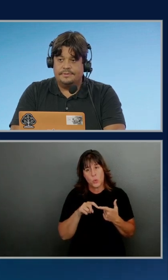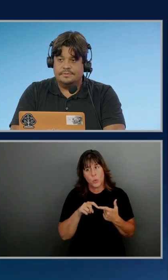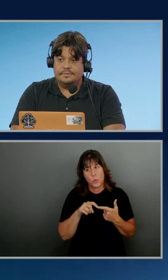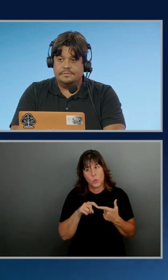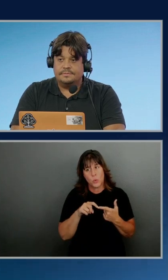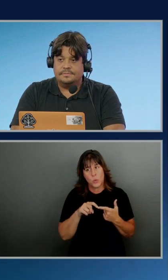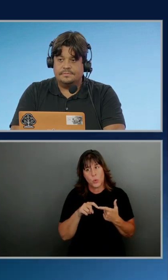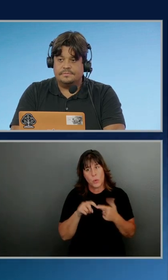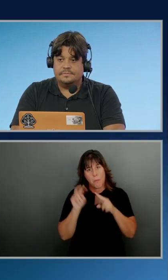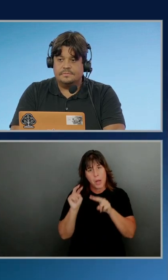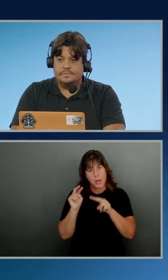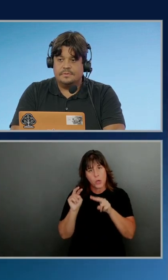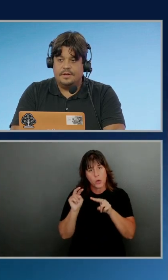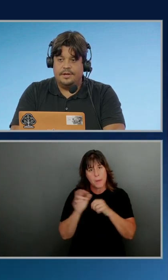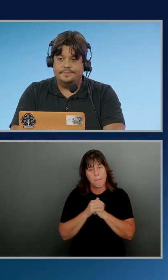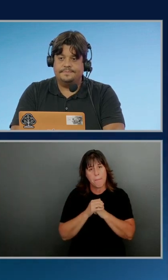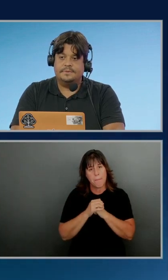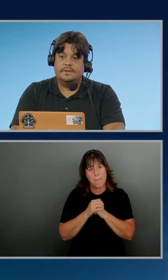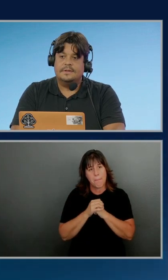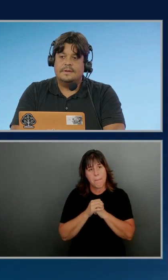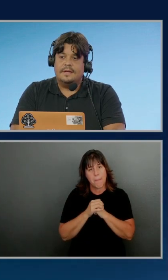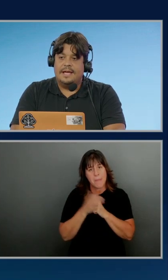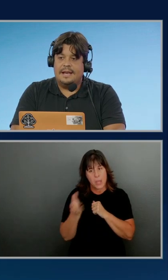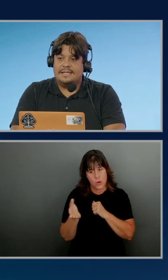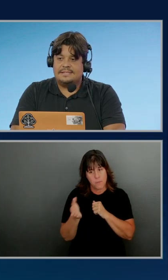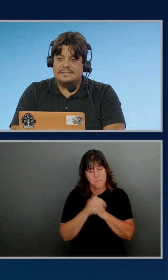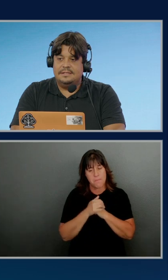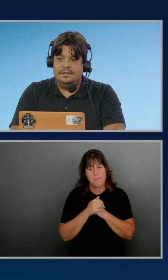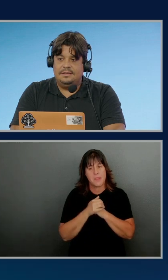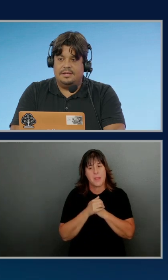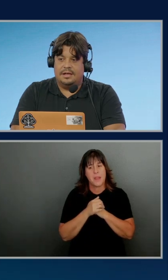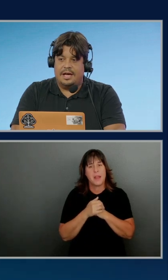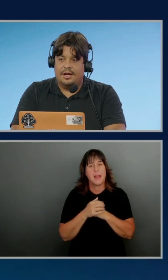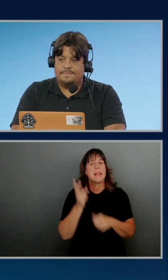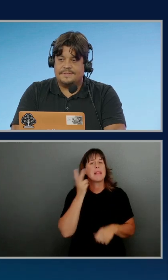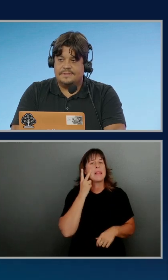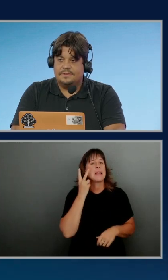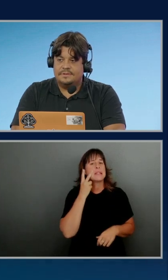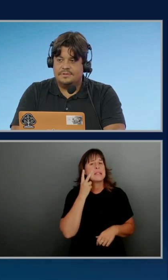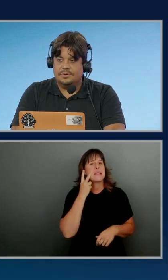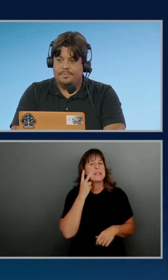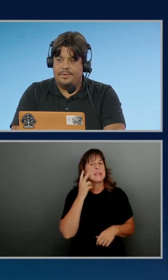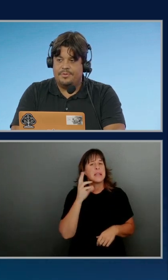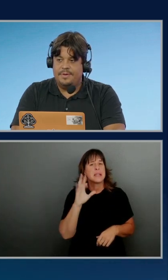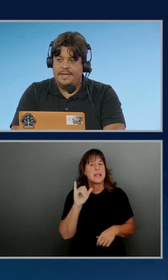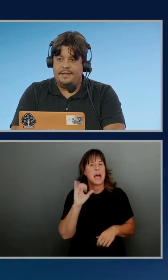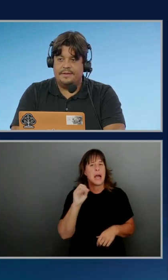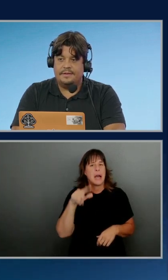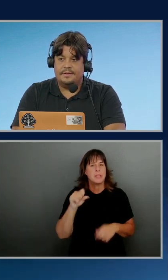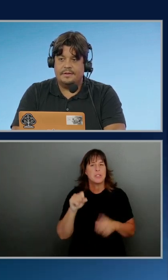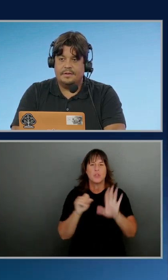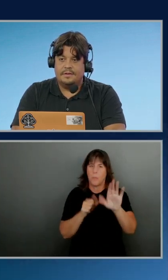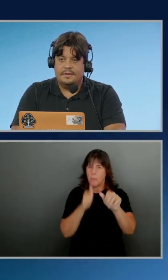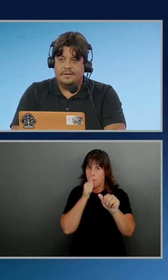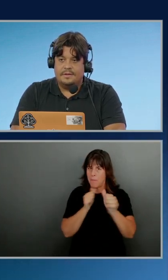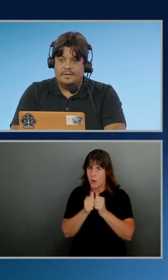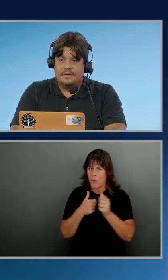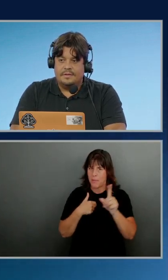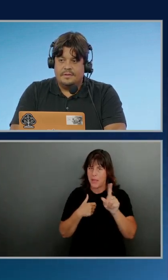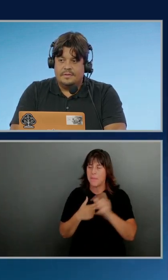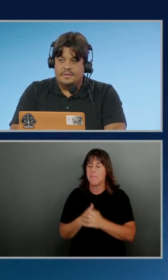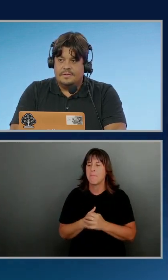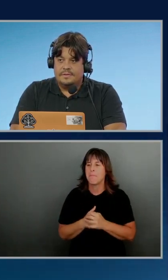monitoring here. And let's see the IOPS. So bear with me.